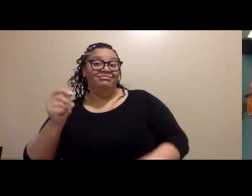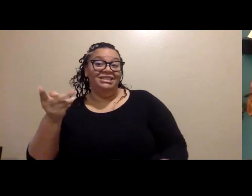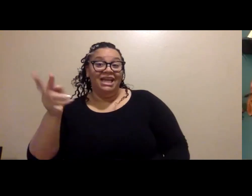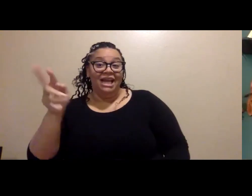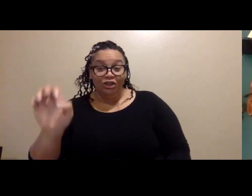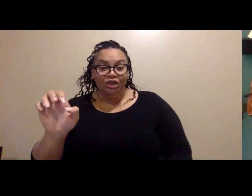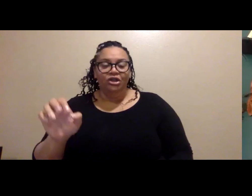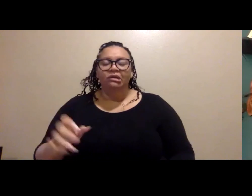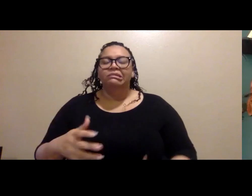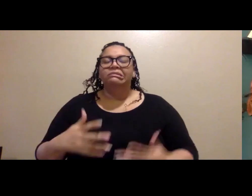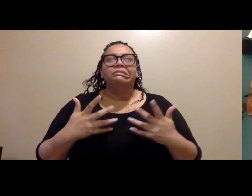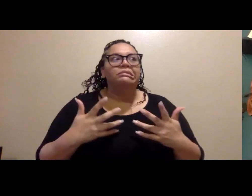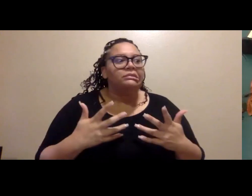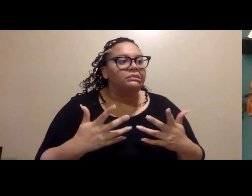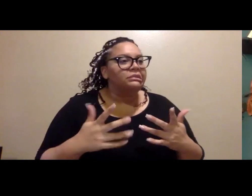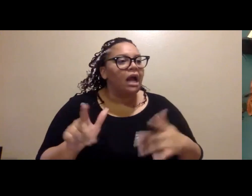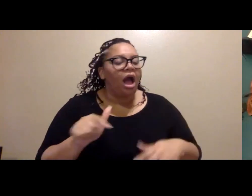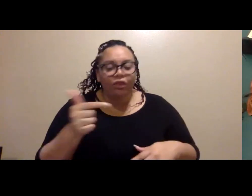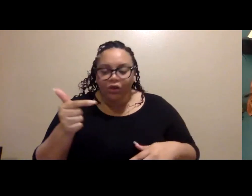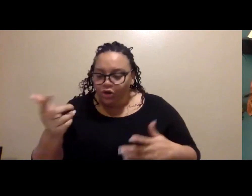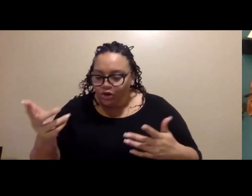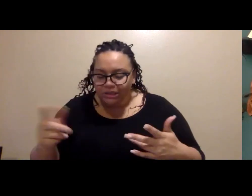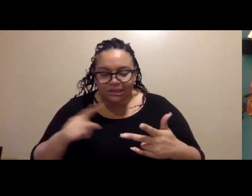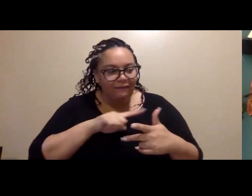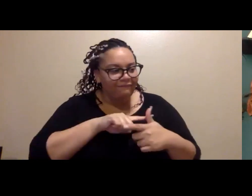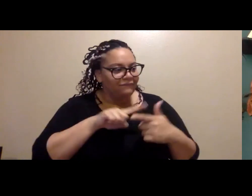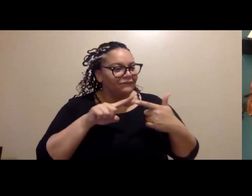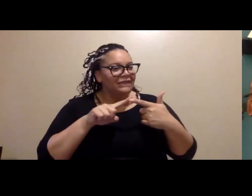What are some other